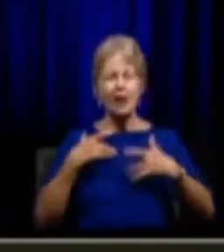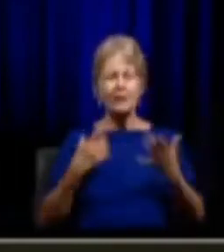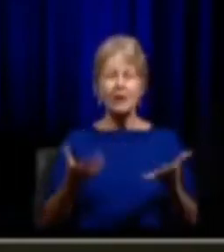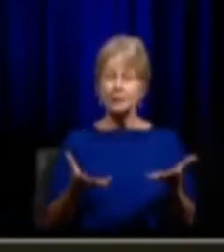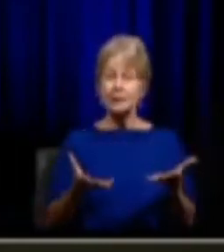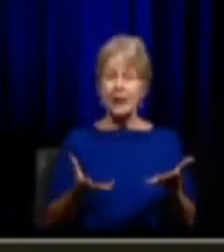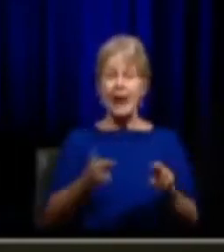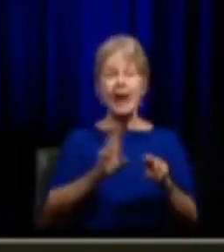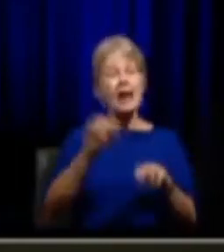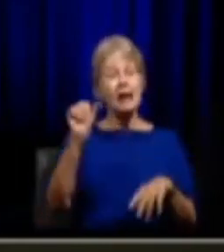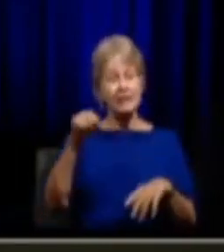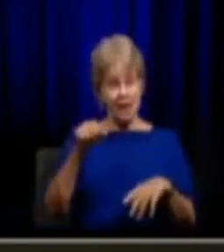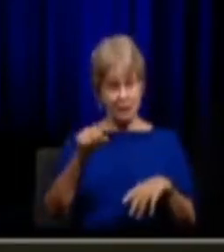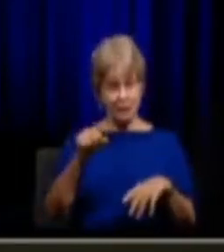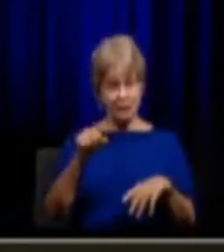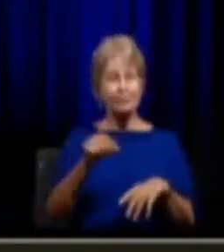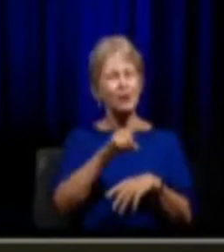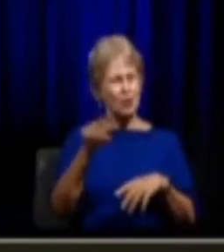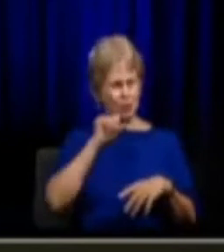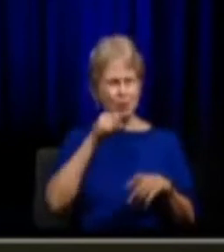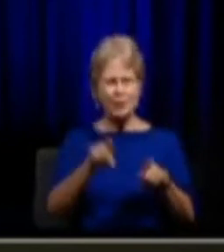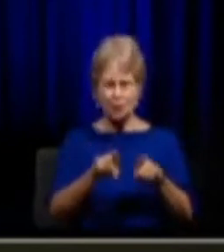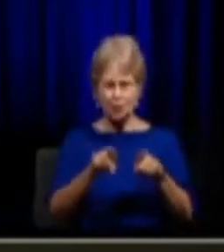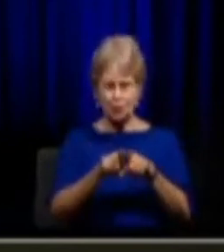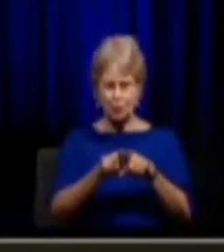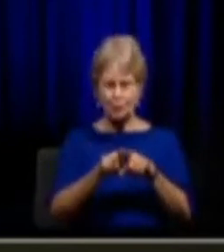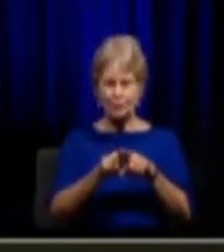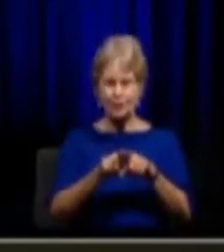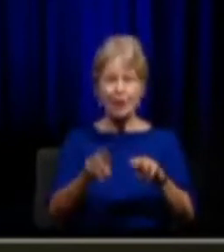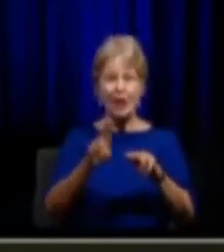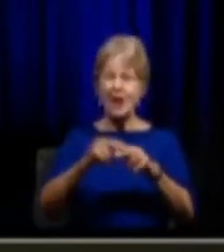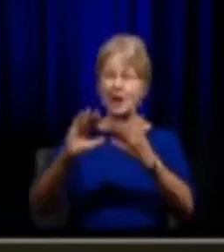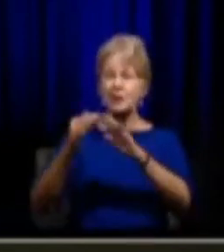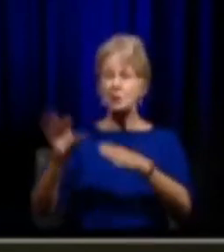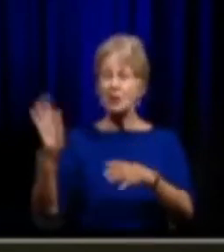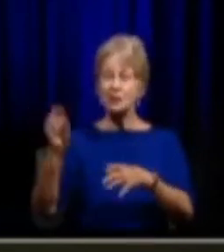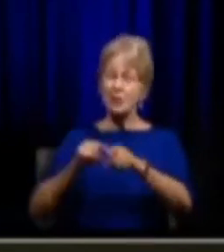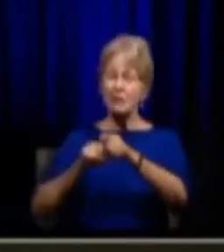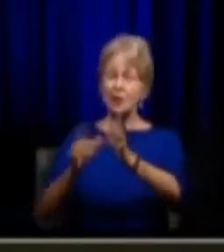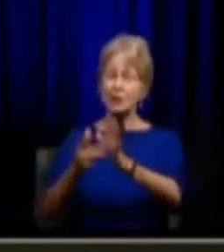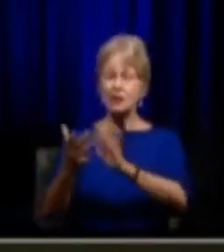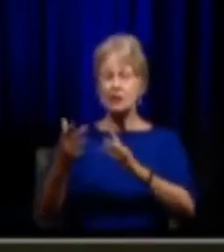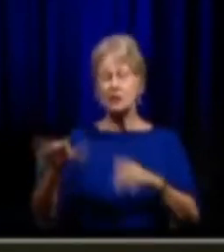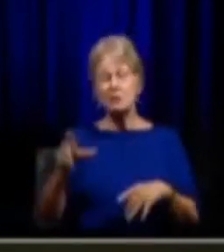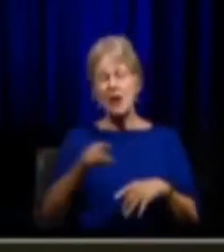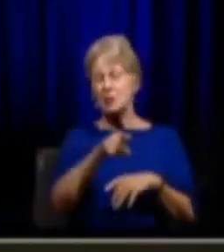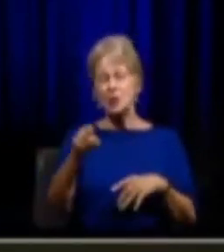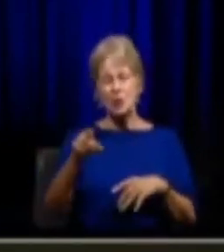is, then you will be too. And if your community isn't, then you may not be either, or you might be